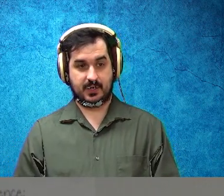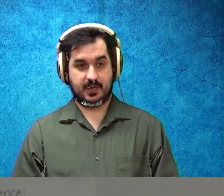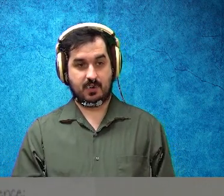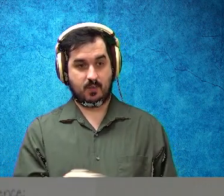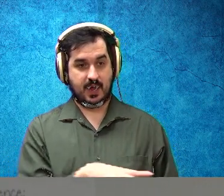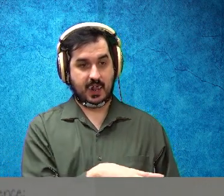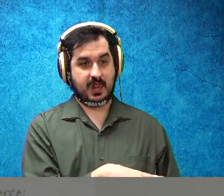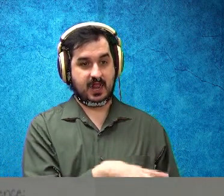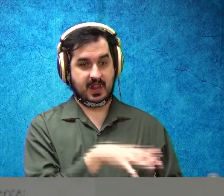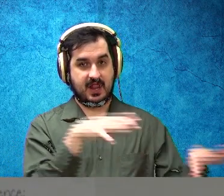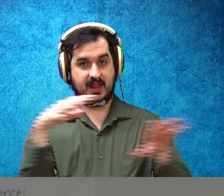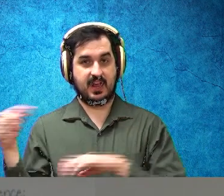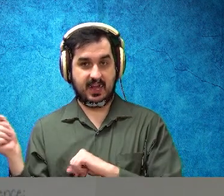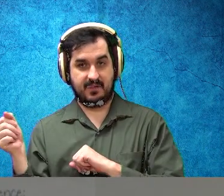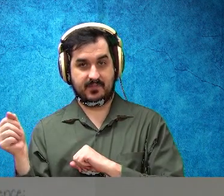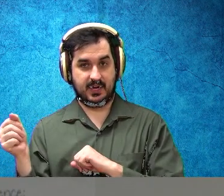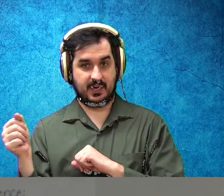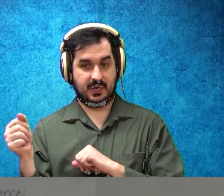leaving